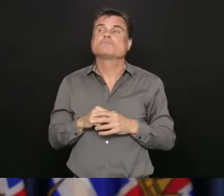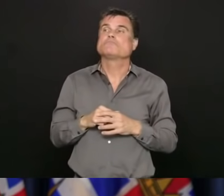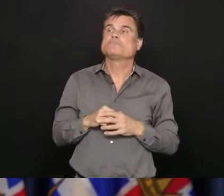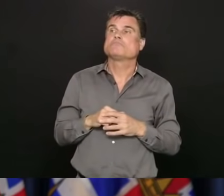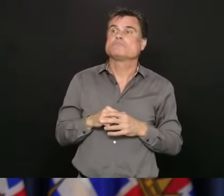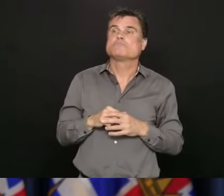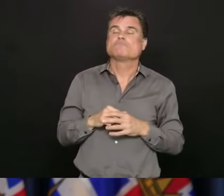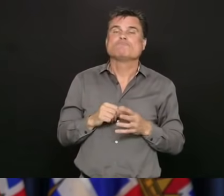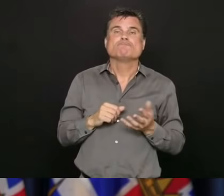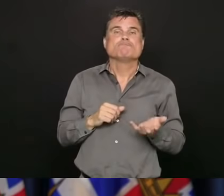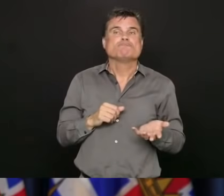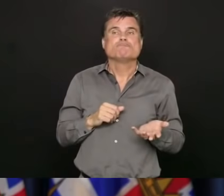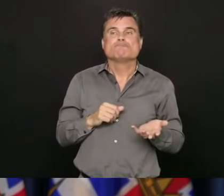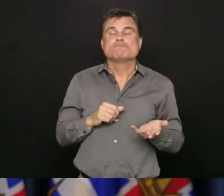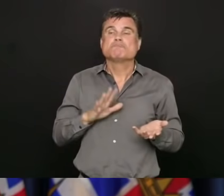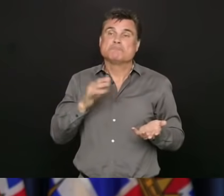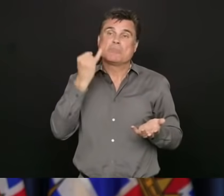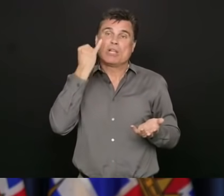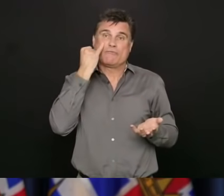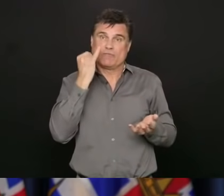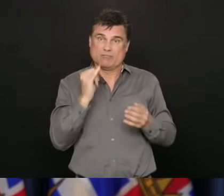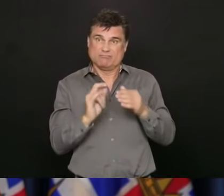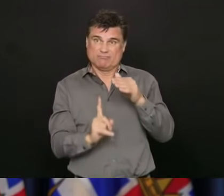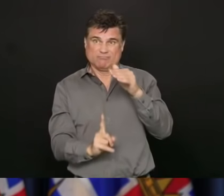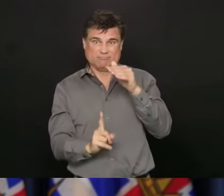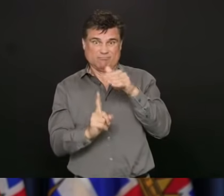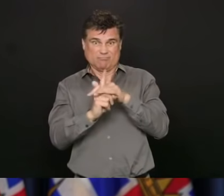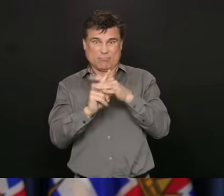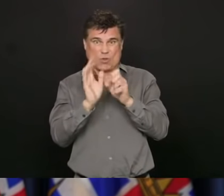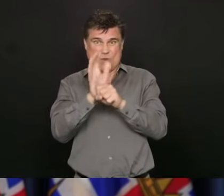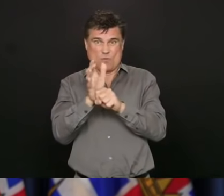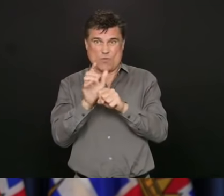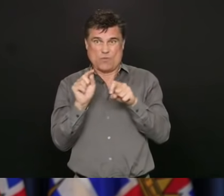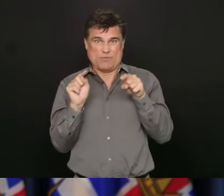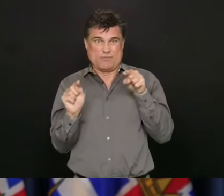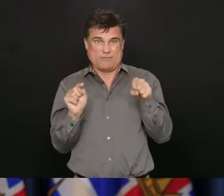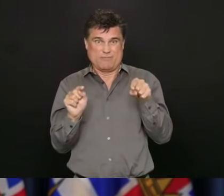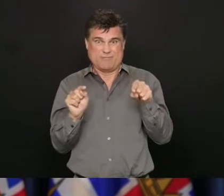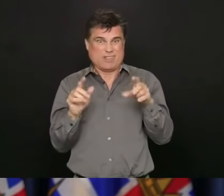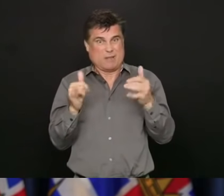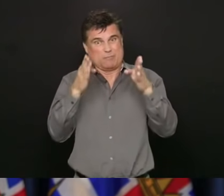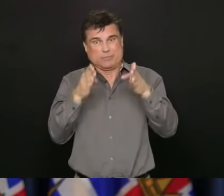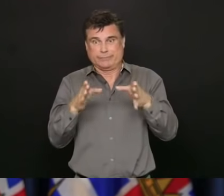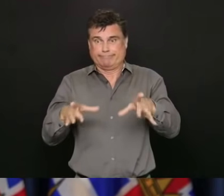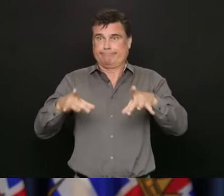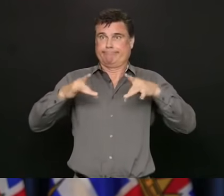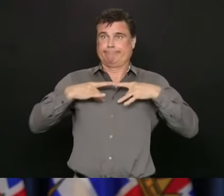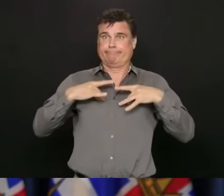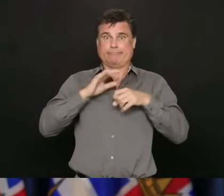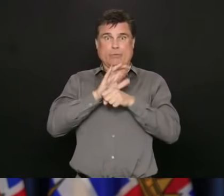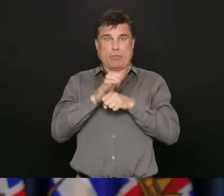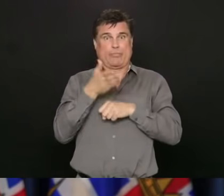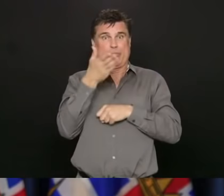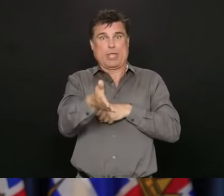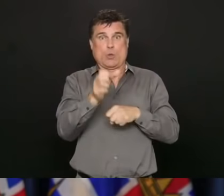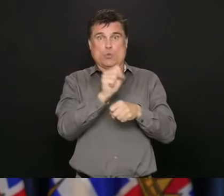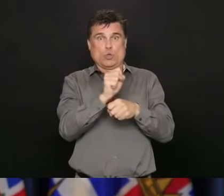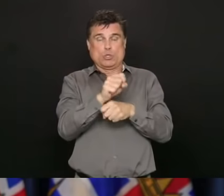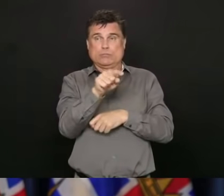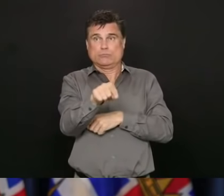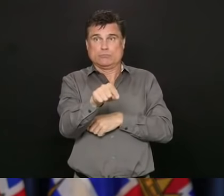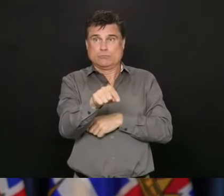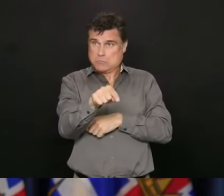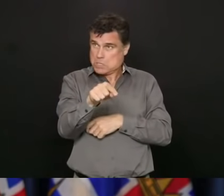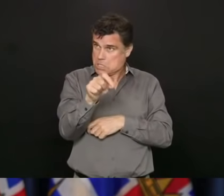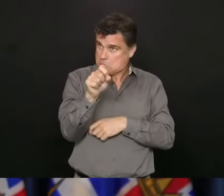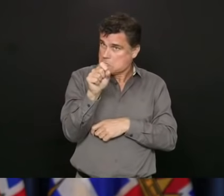job-related illnesses, will they be accepted, treated the same way as healthcare workers perhaps who make similar claims when they have